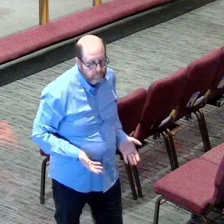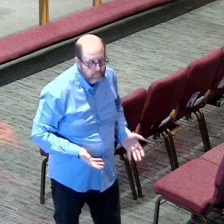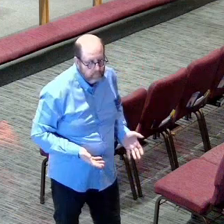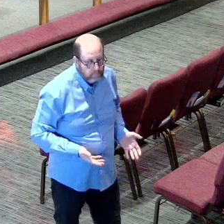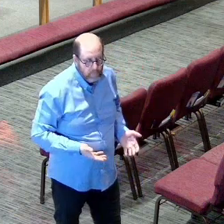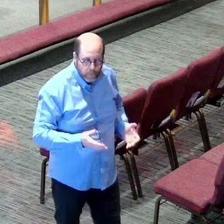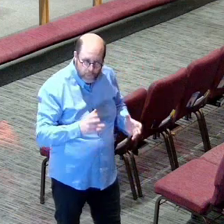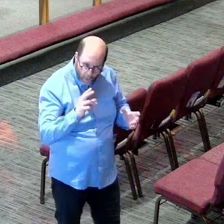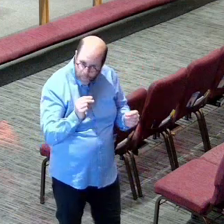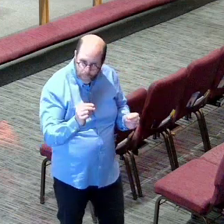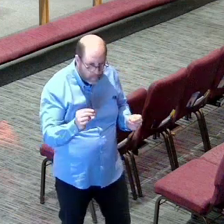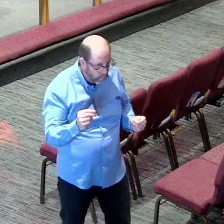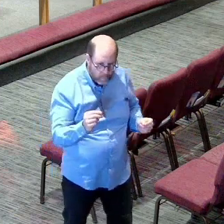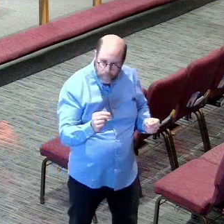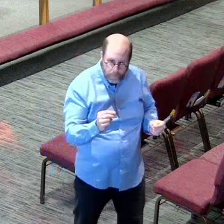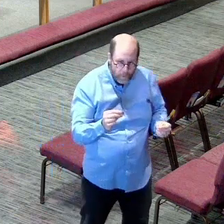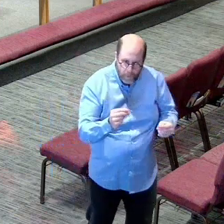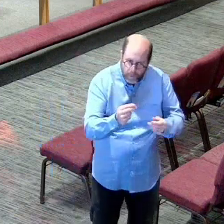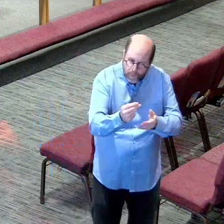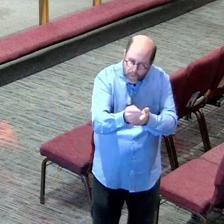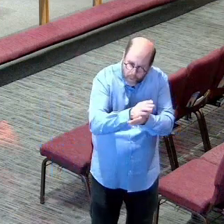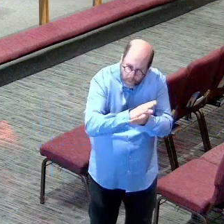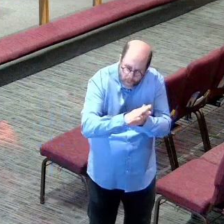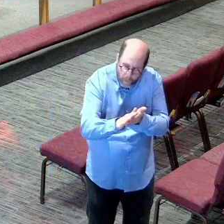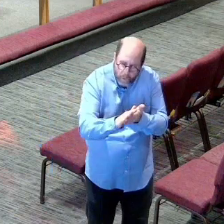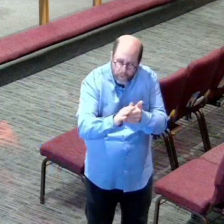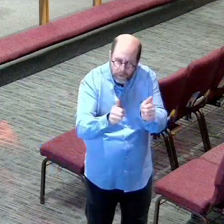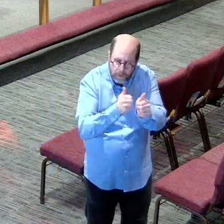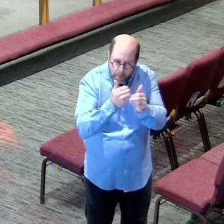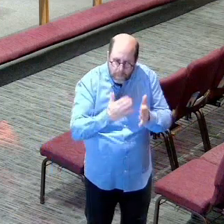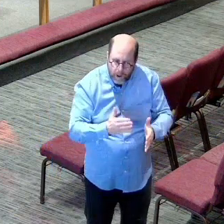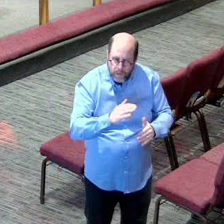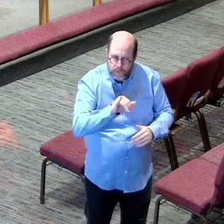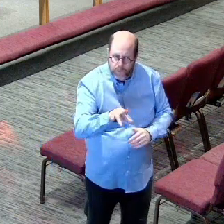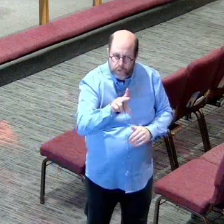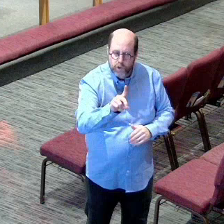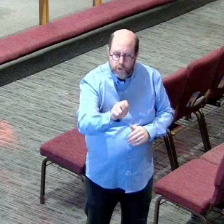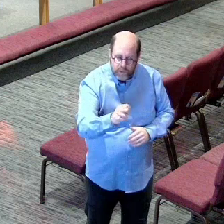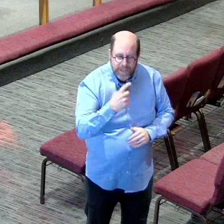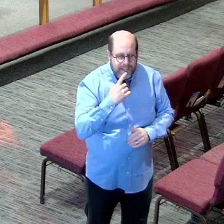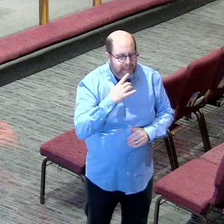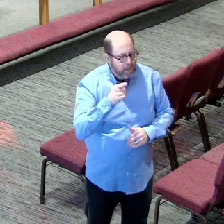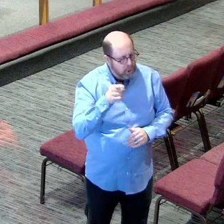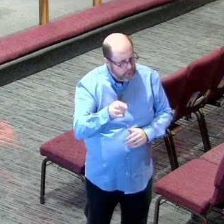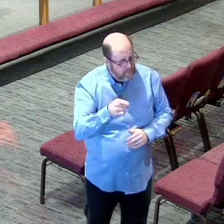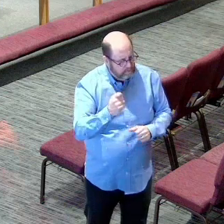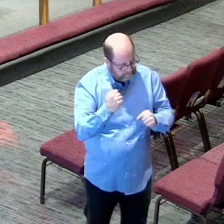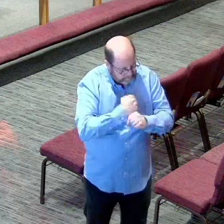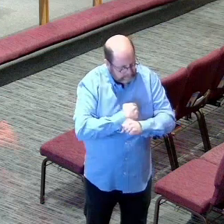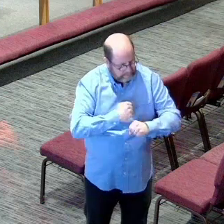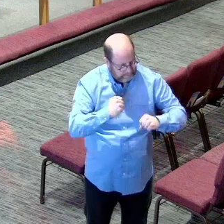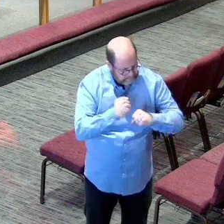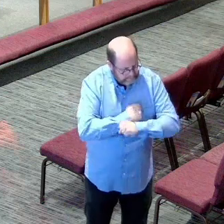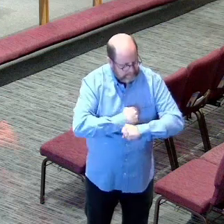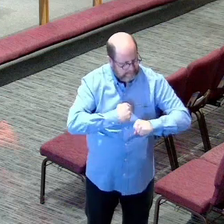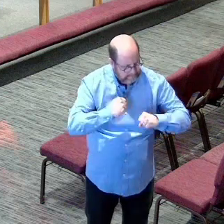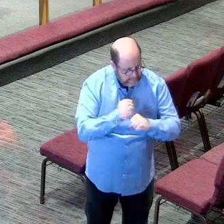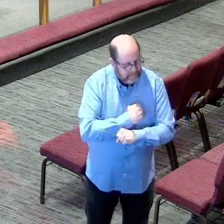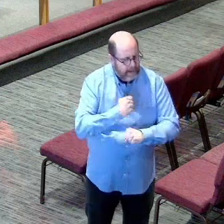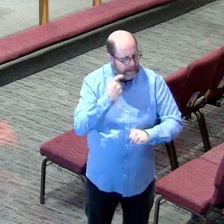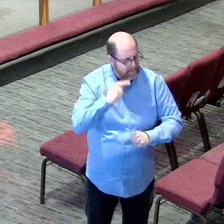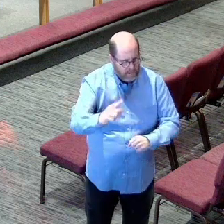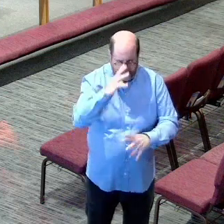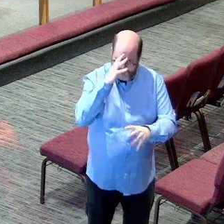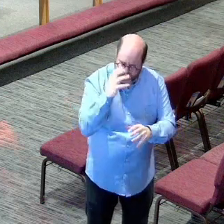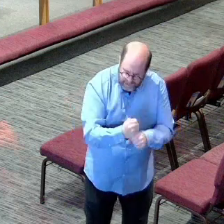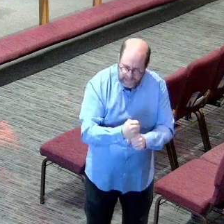Rather, the holy apostle St. Jude says, contend for the faith, fight for the faith,